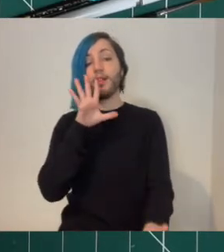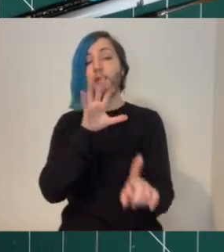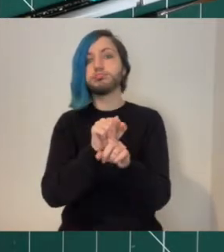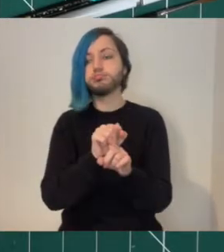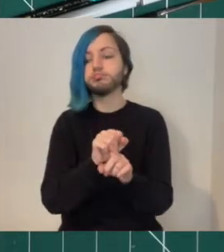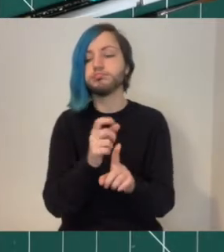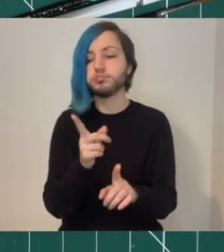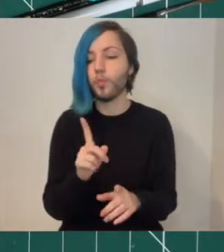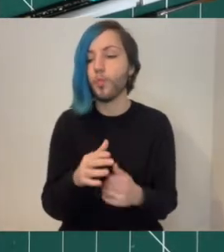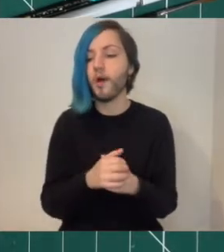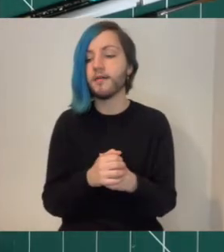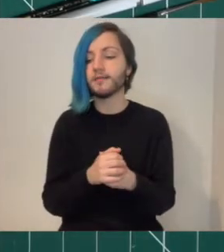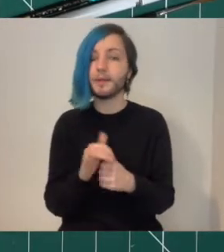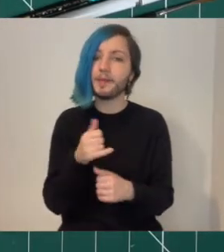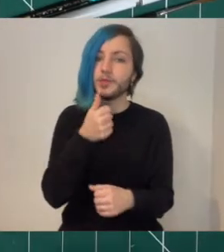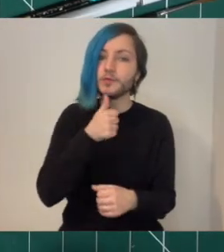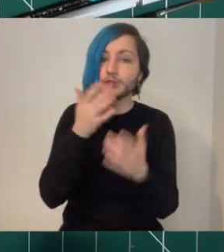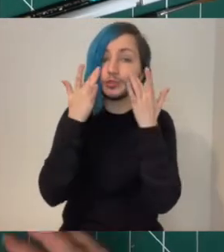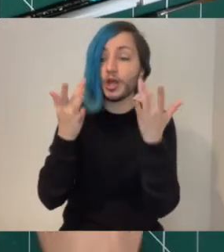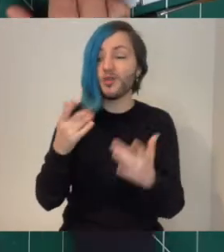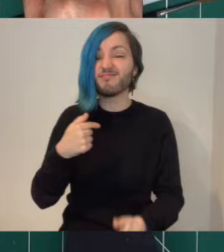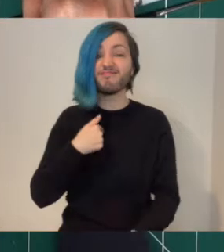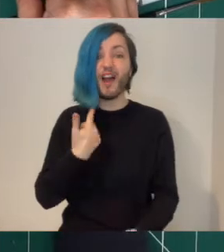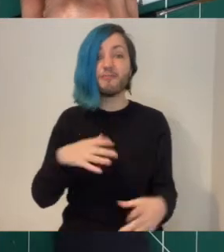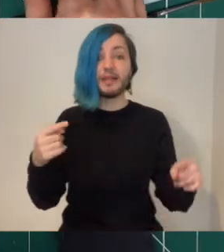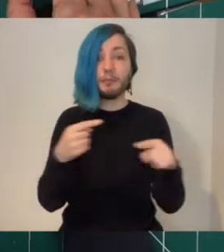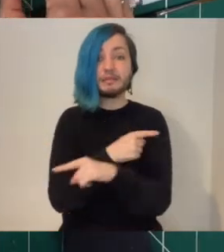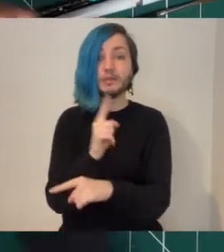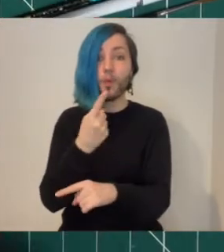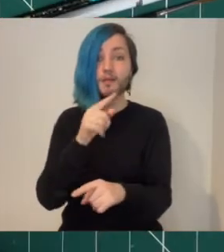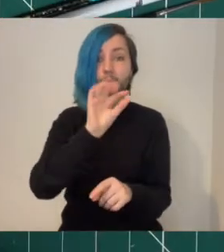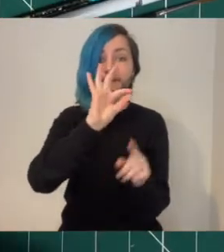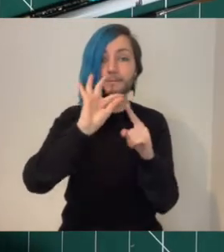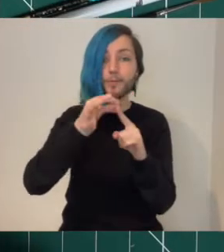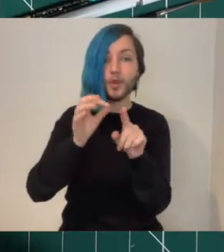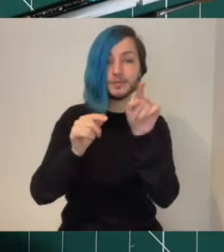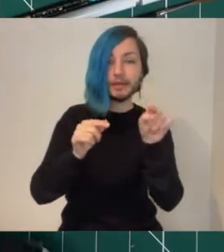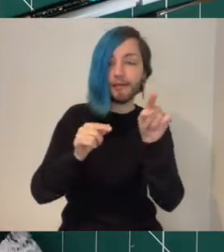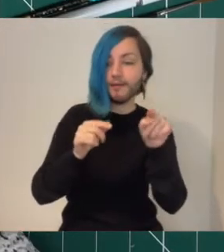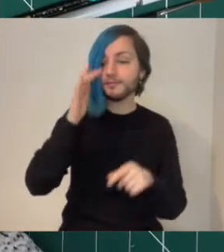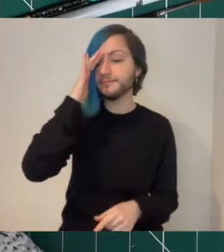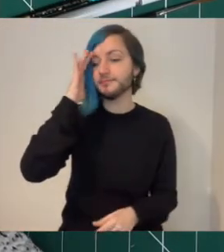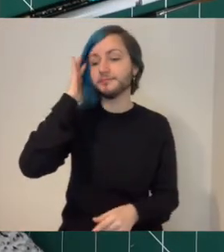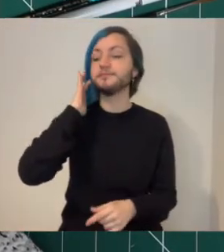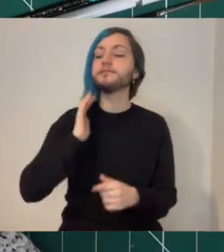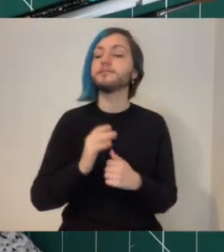And what you will notice here, and this is probably quite good to show, is I have missed out a little point here